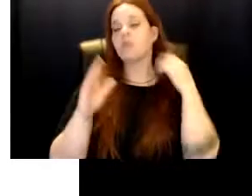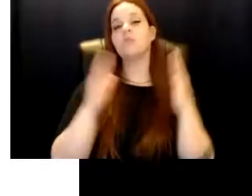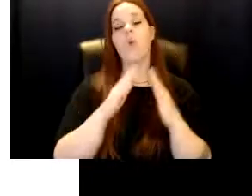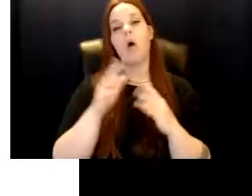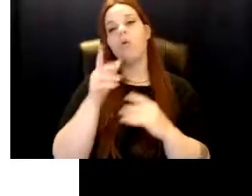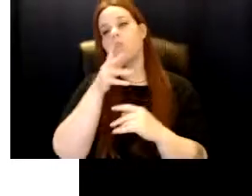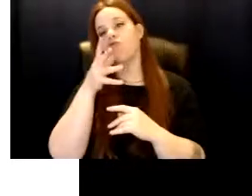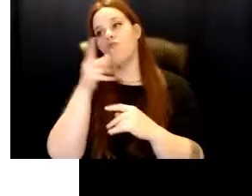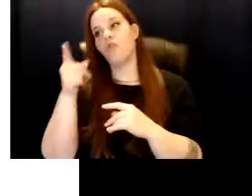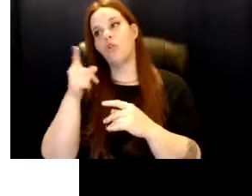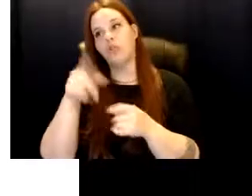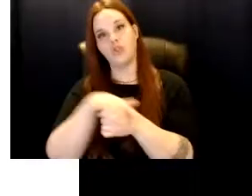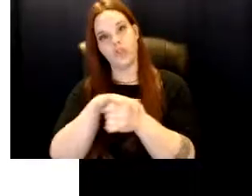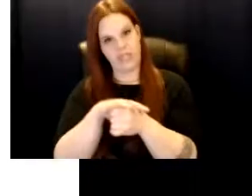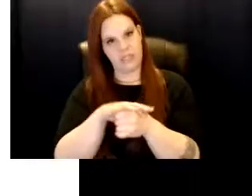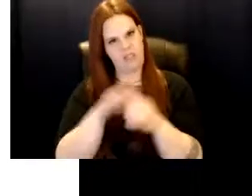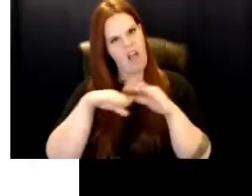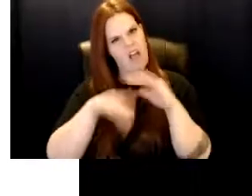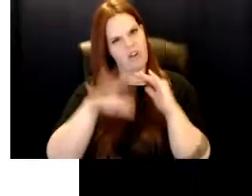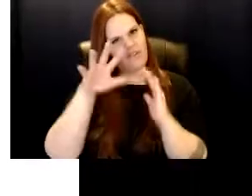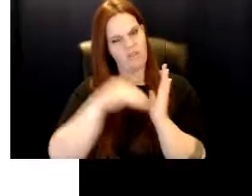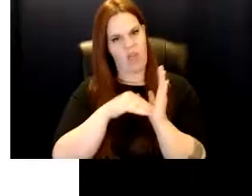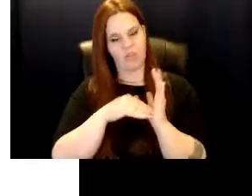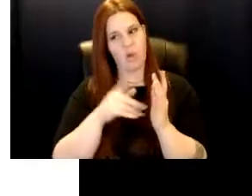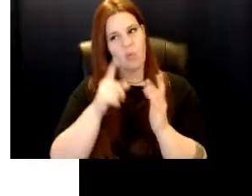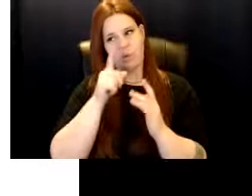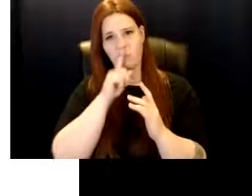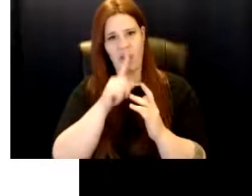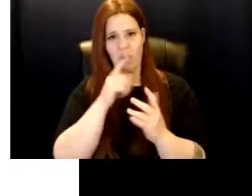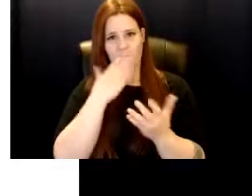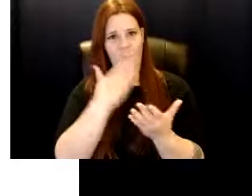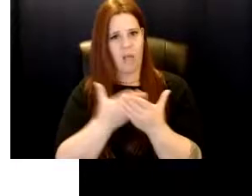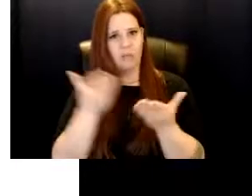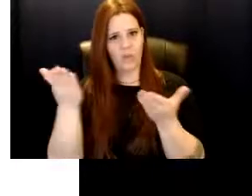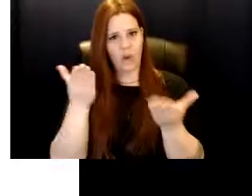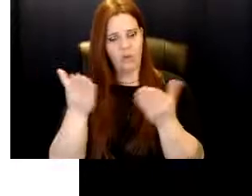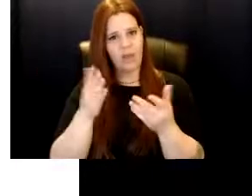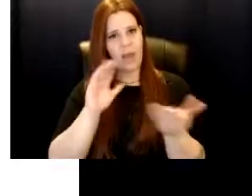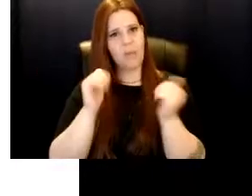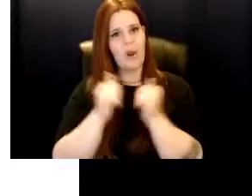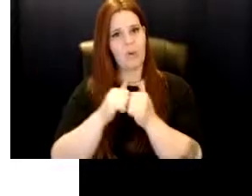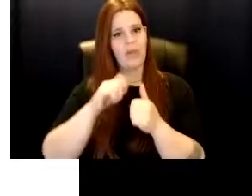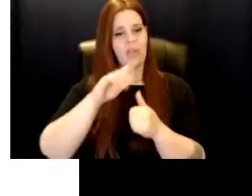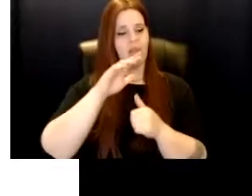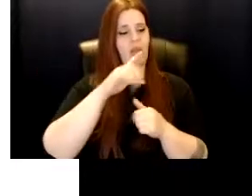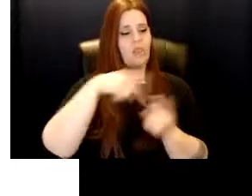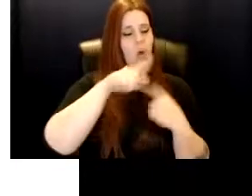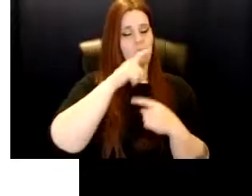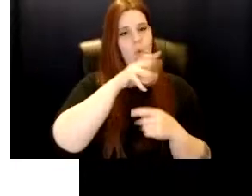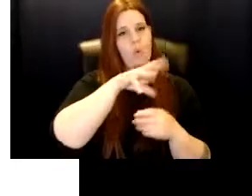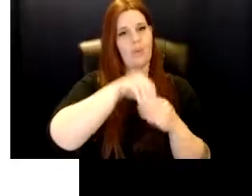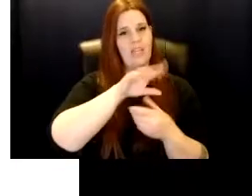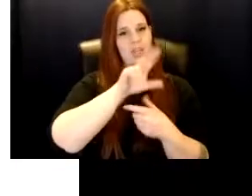under 5,000 reportedly were really underserved compared to those within 25 miles of the metropolitan centers. So as